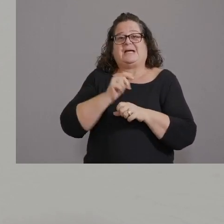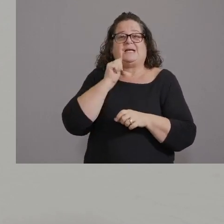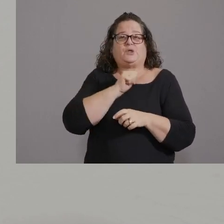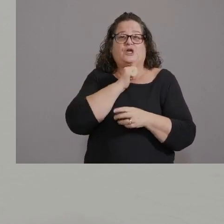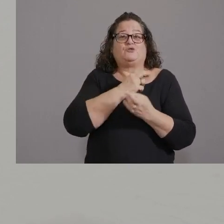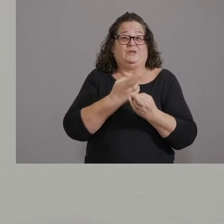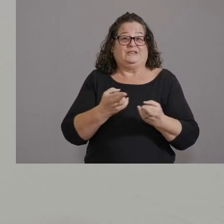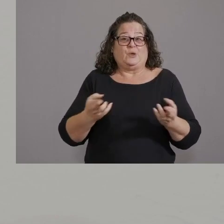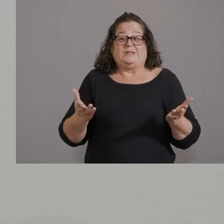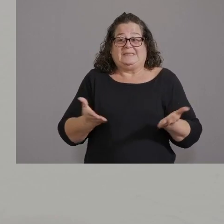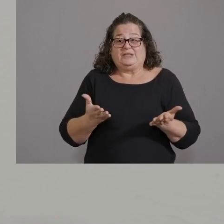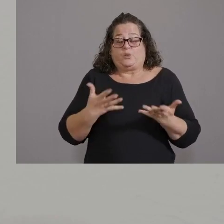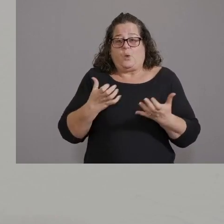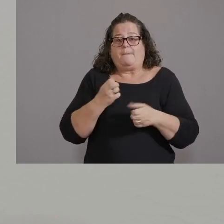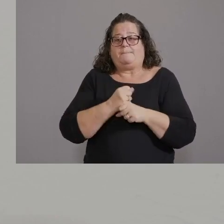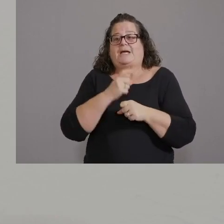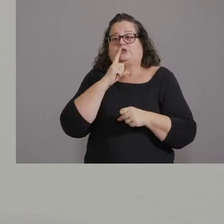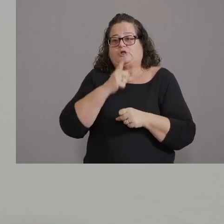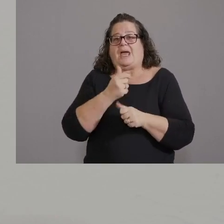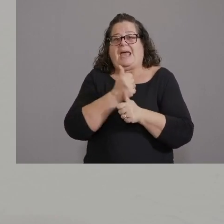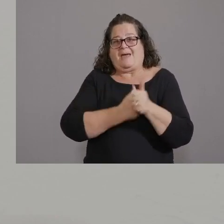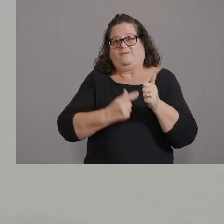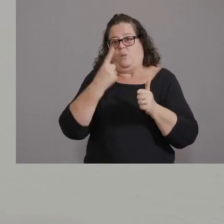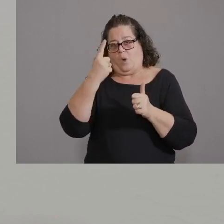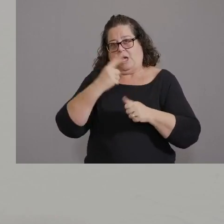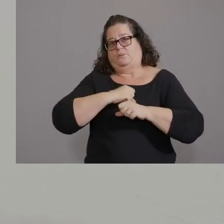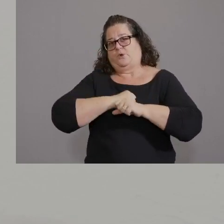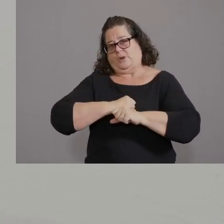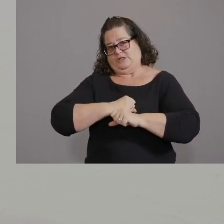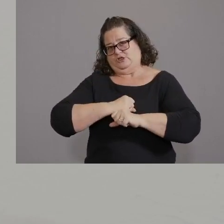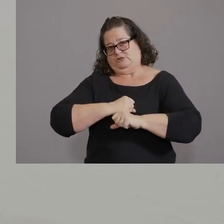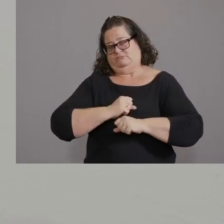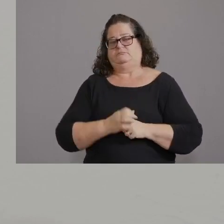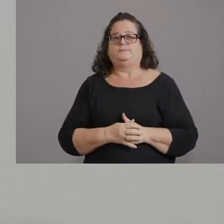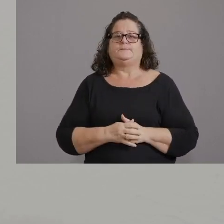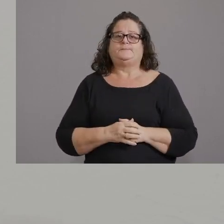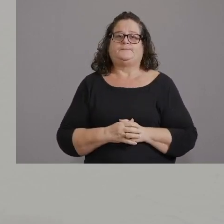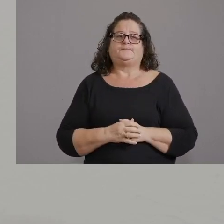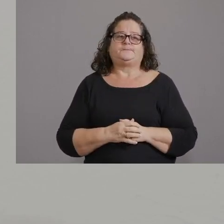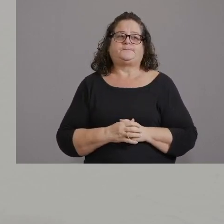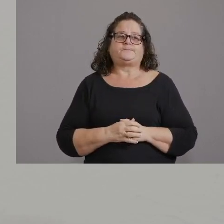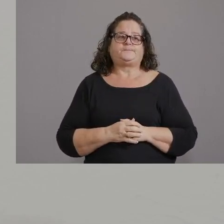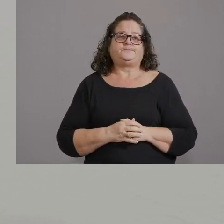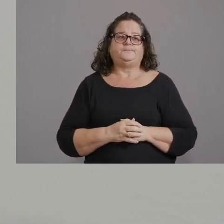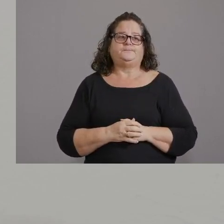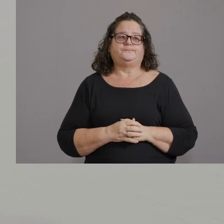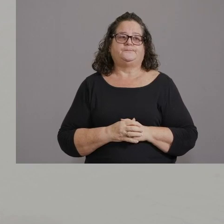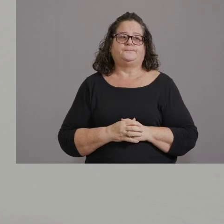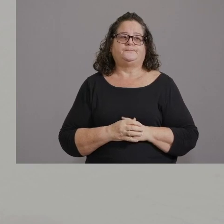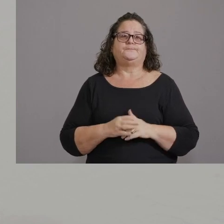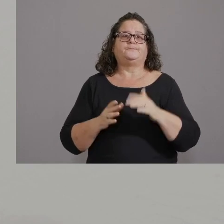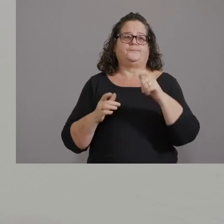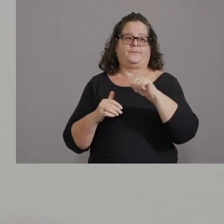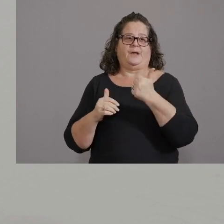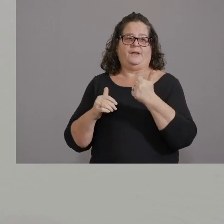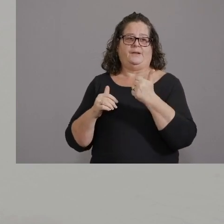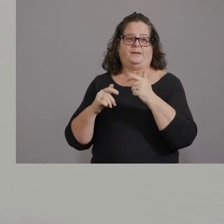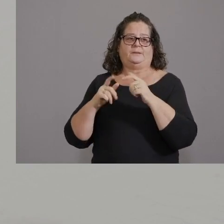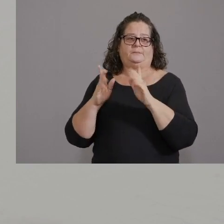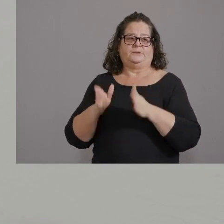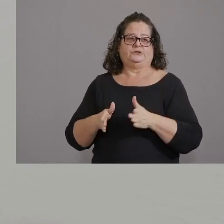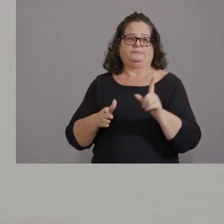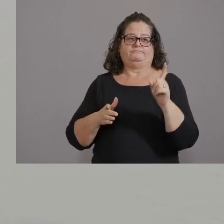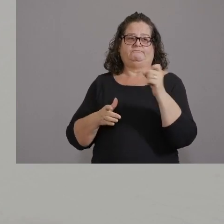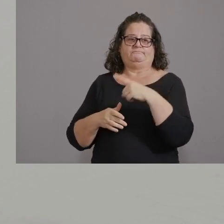protect Arizonans. Great, that's all I have. Thank you, Dr. Chris. Thank you. Next up is Katie Davis-Young. Hi,